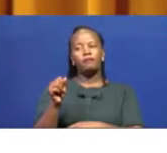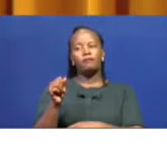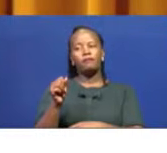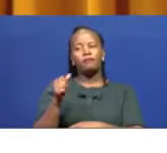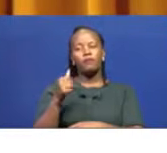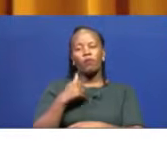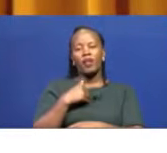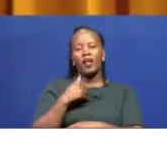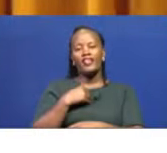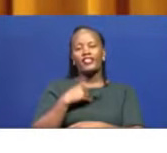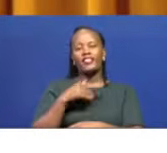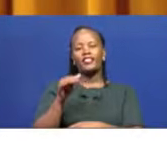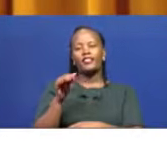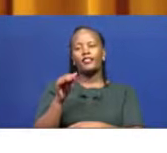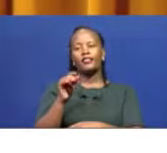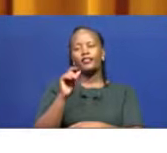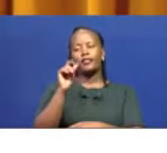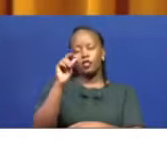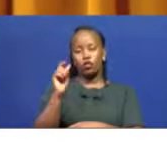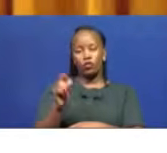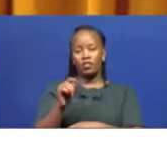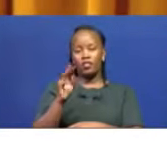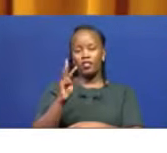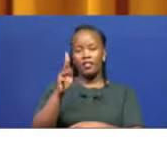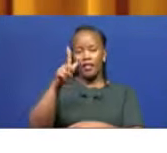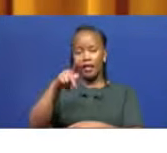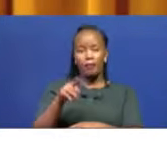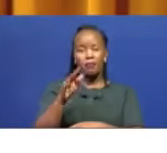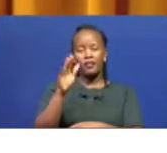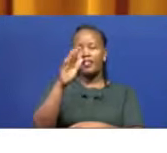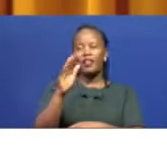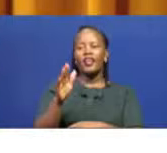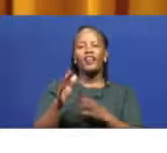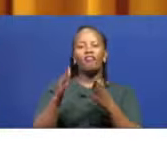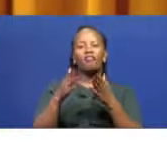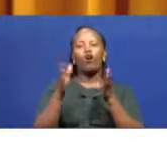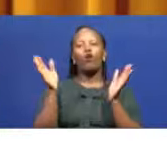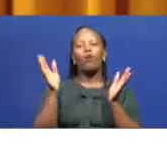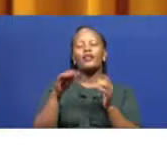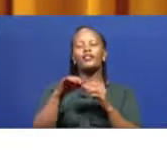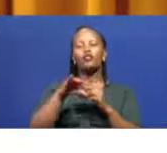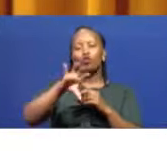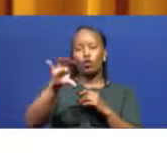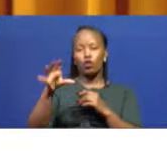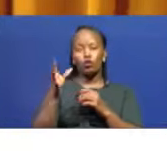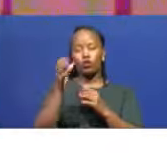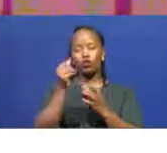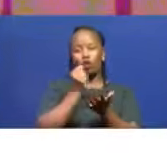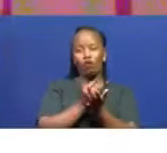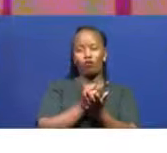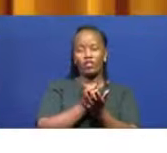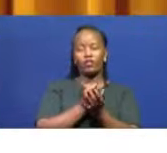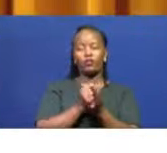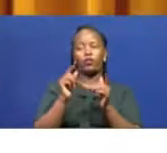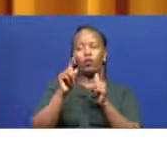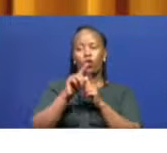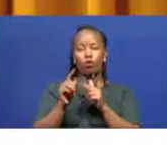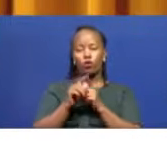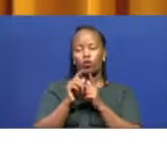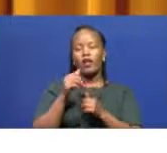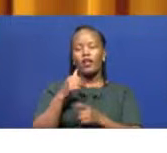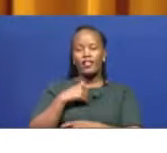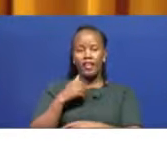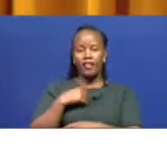West Mugirang, the MP never opened the constituency, and that the other, the